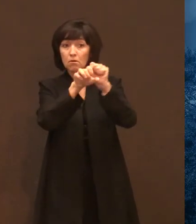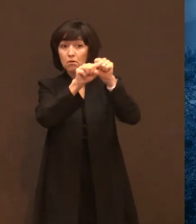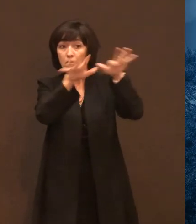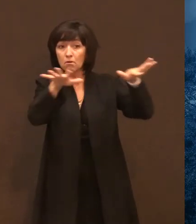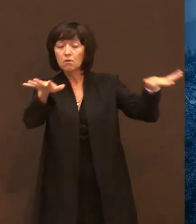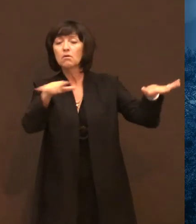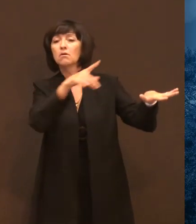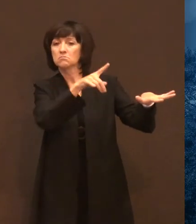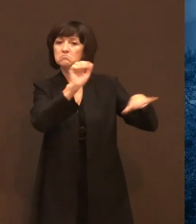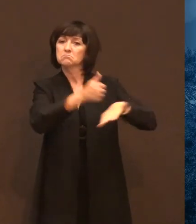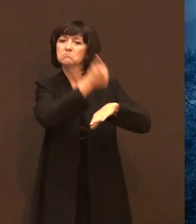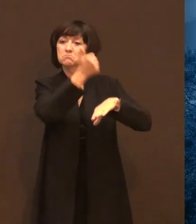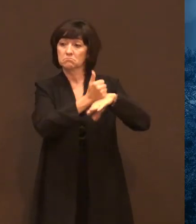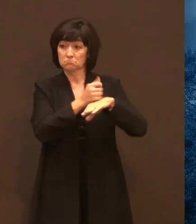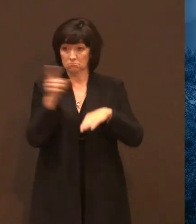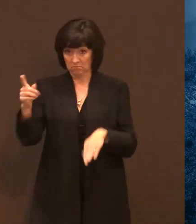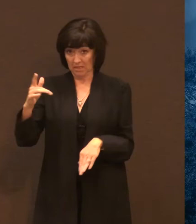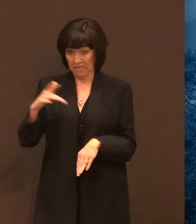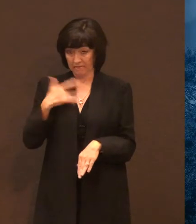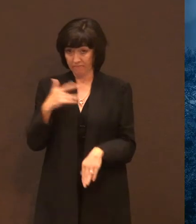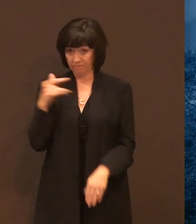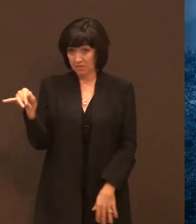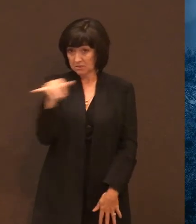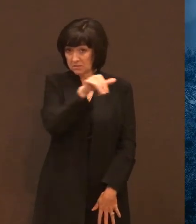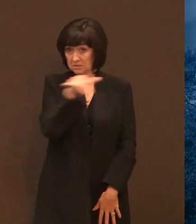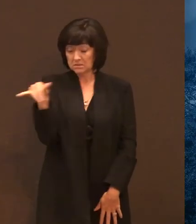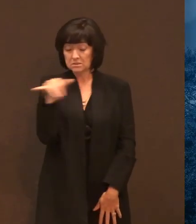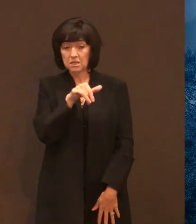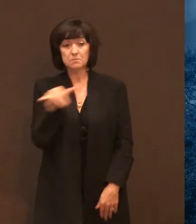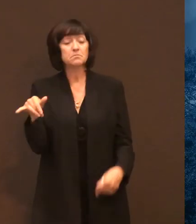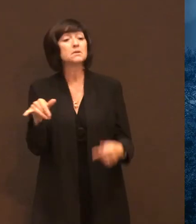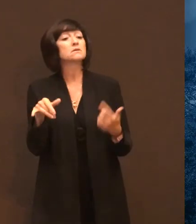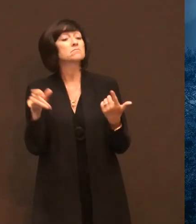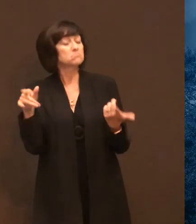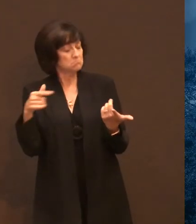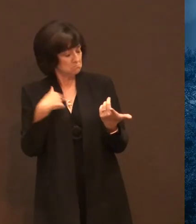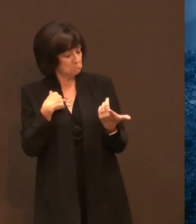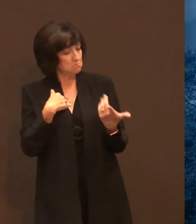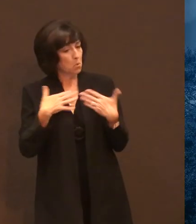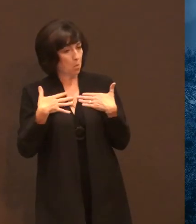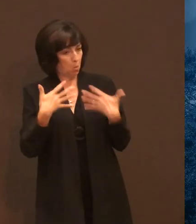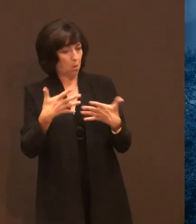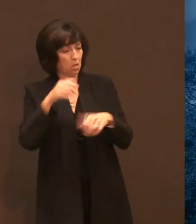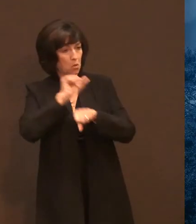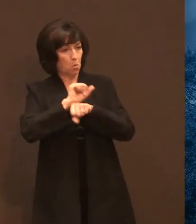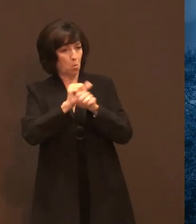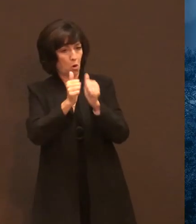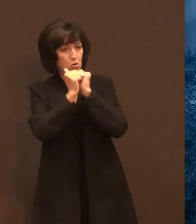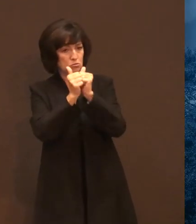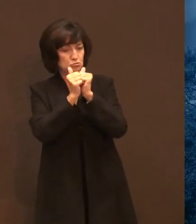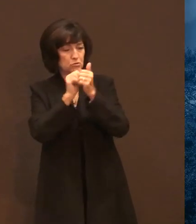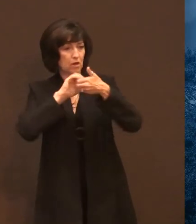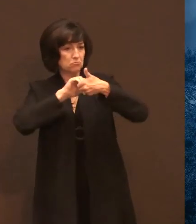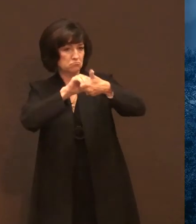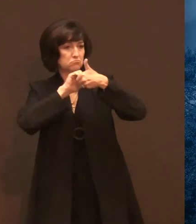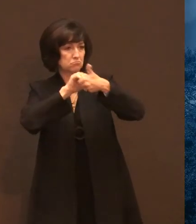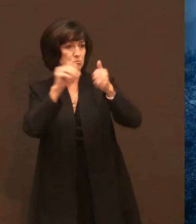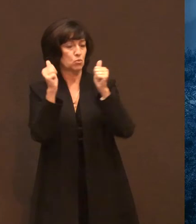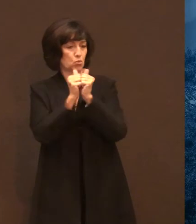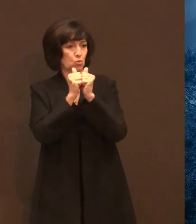willing to work with Governor Hogan? Certainly willing to work with Governor Hogan. He's the chair of our National